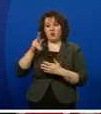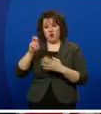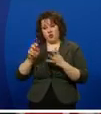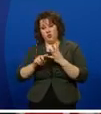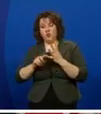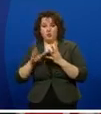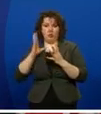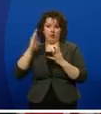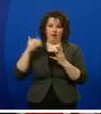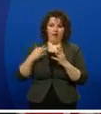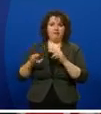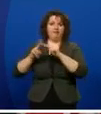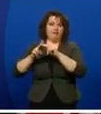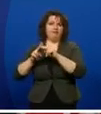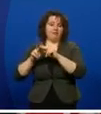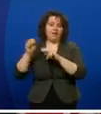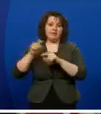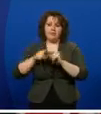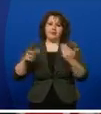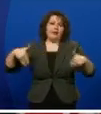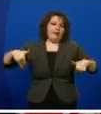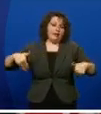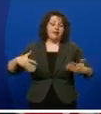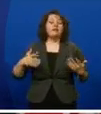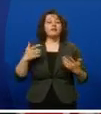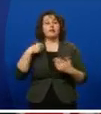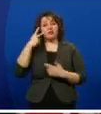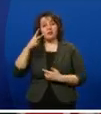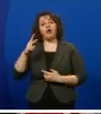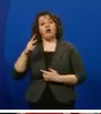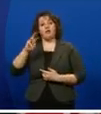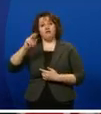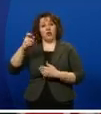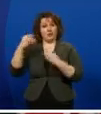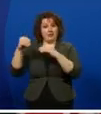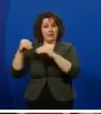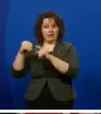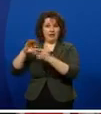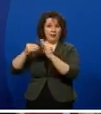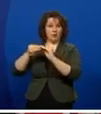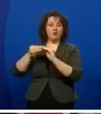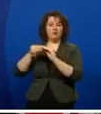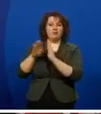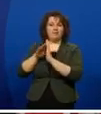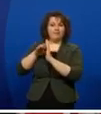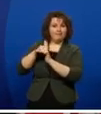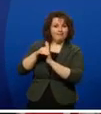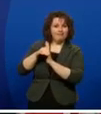yet. And so we saw our retail pharmacy numbers went down just a little bit this